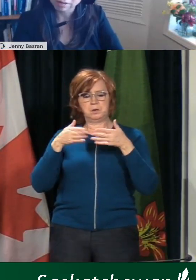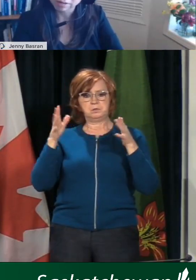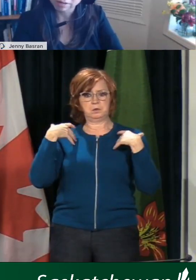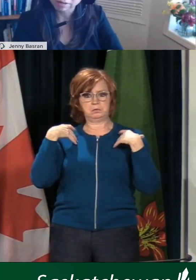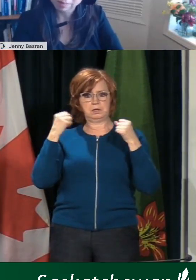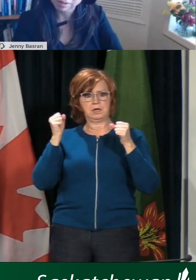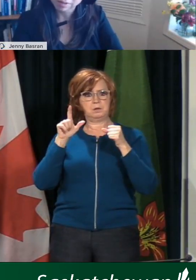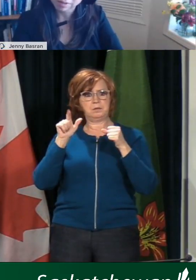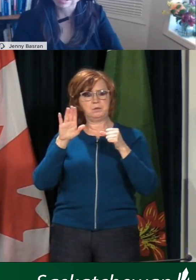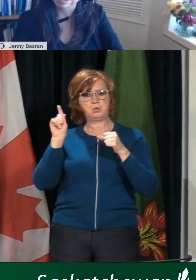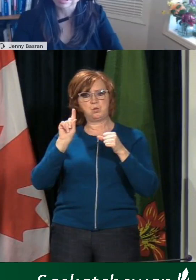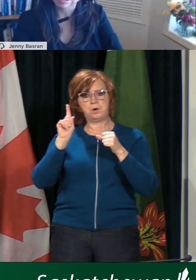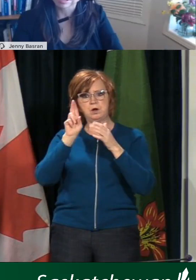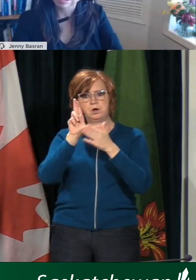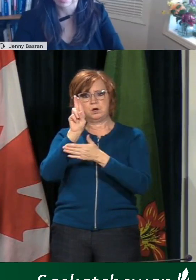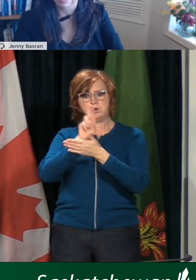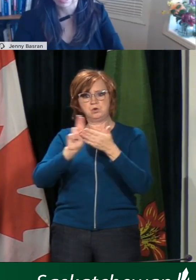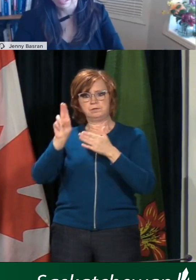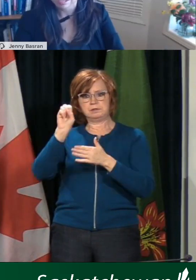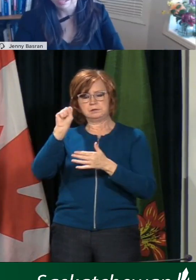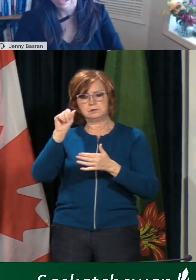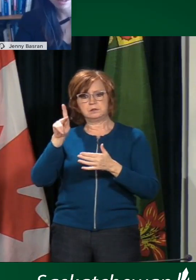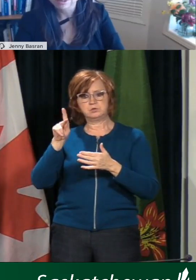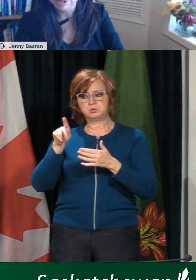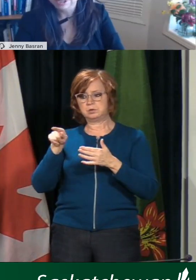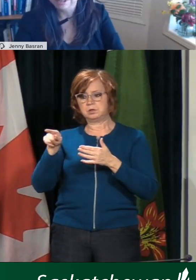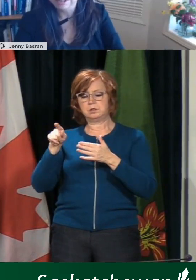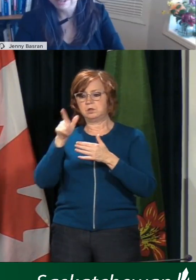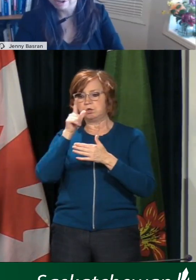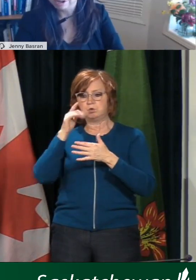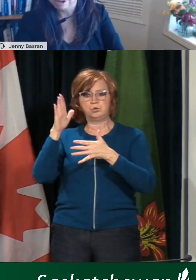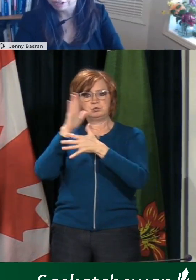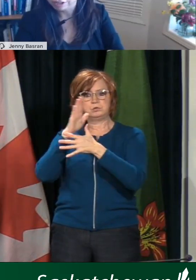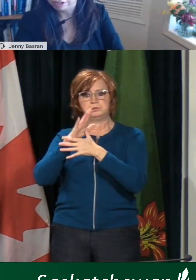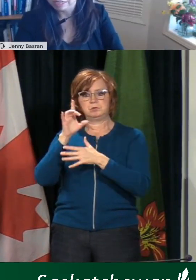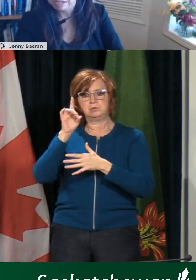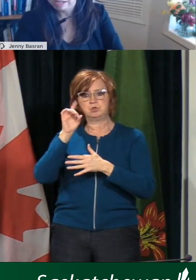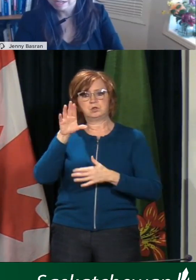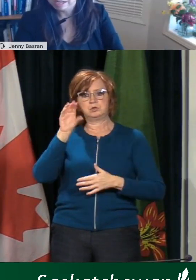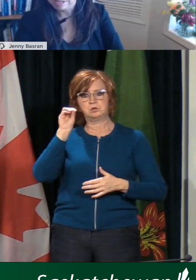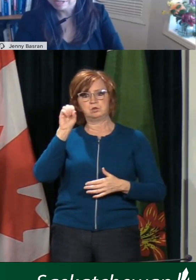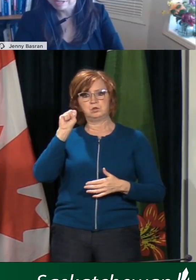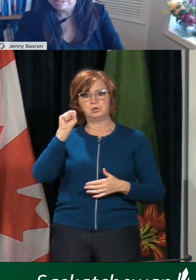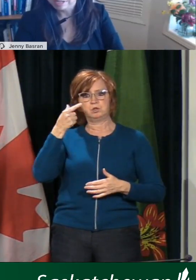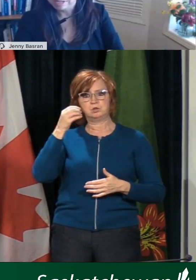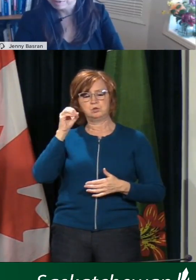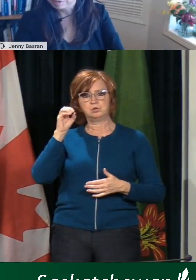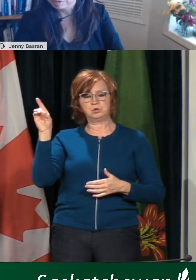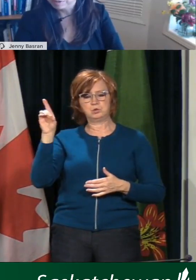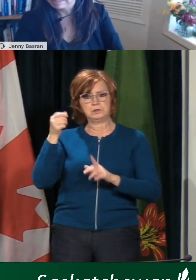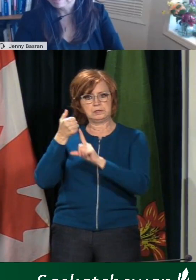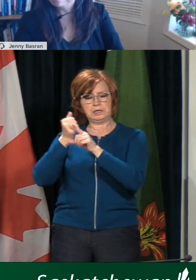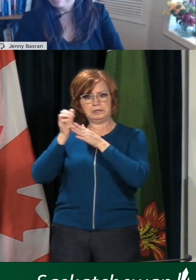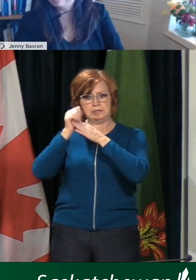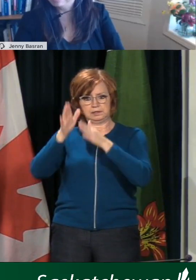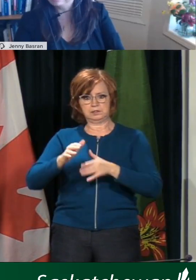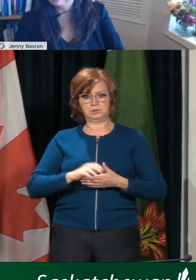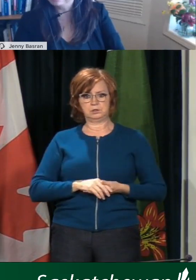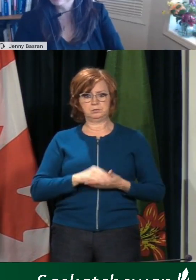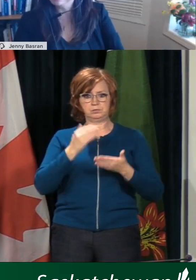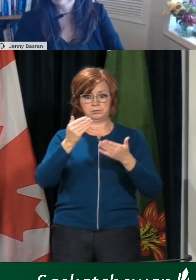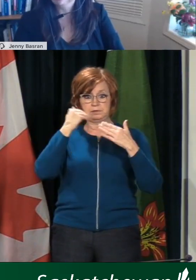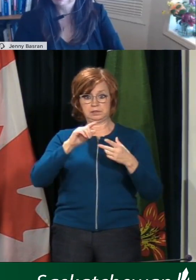Informatics Lab at the University of Saskatchewan under the direction of Dr. Osgood, who's led the modeling work with us. Next